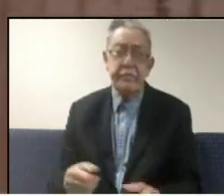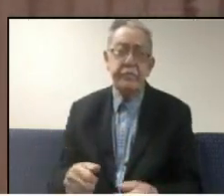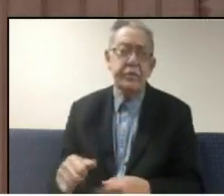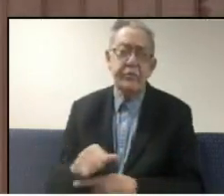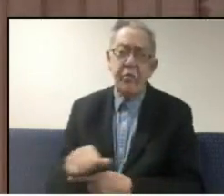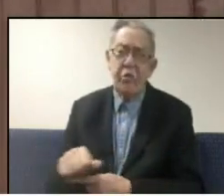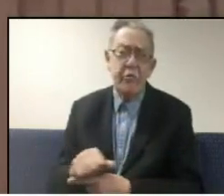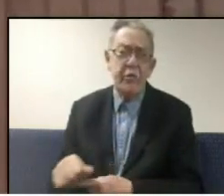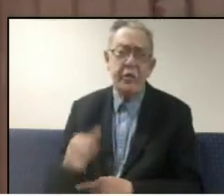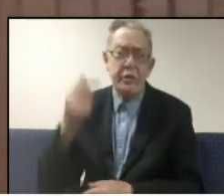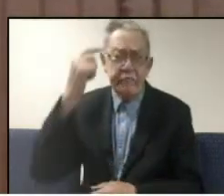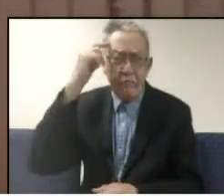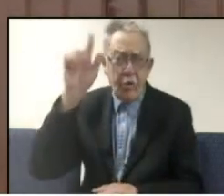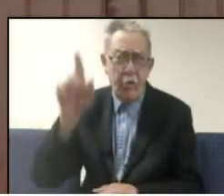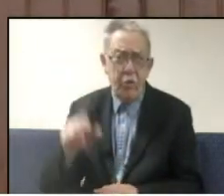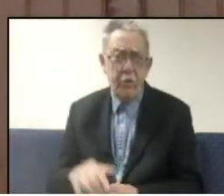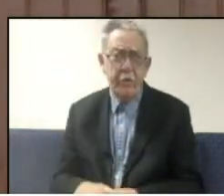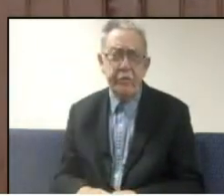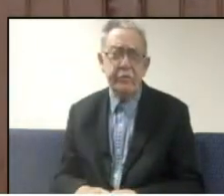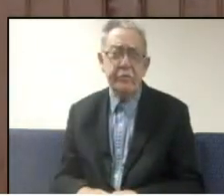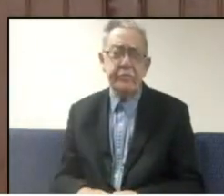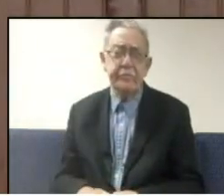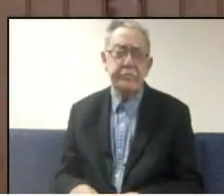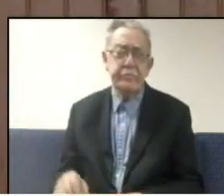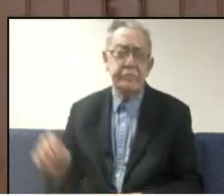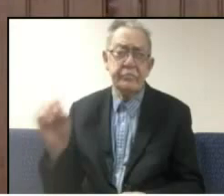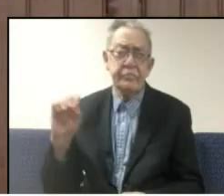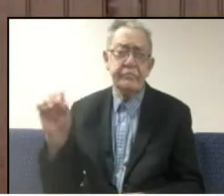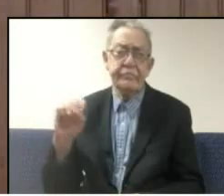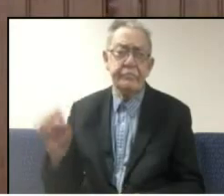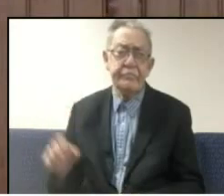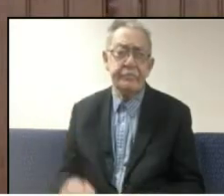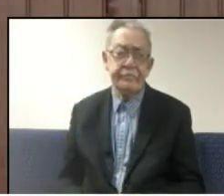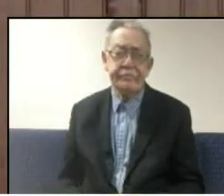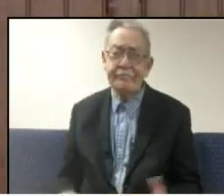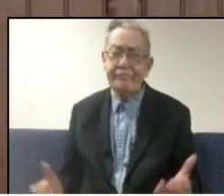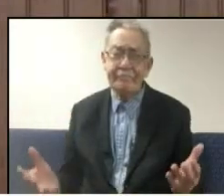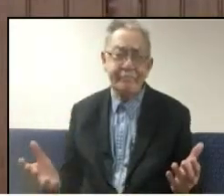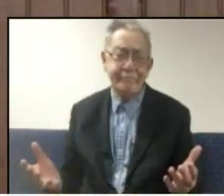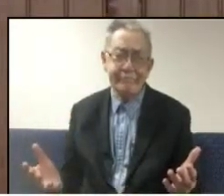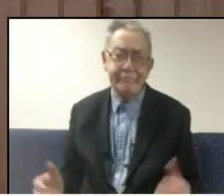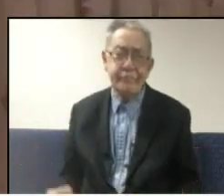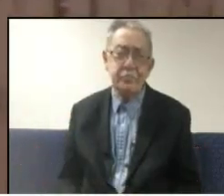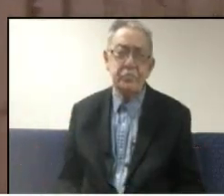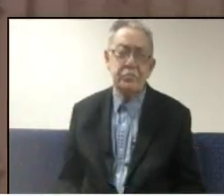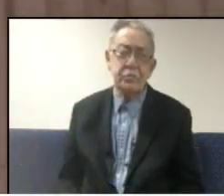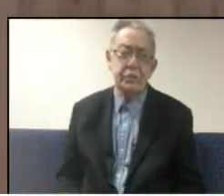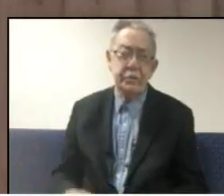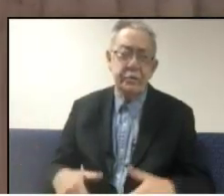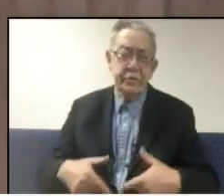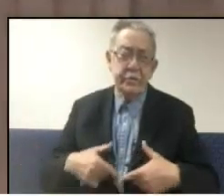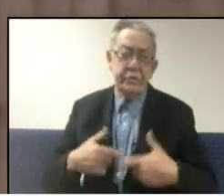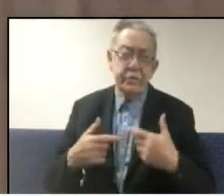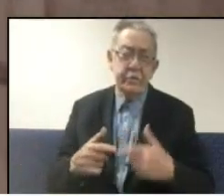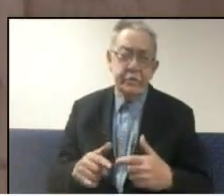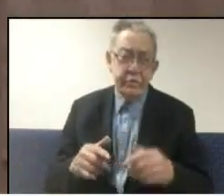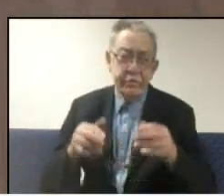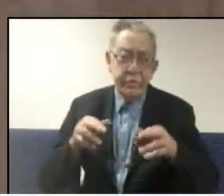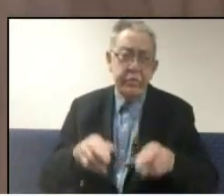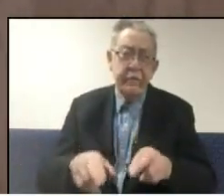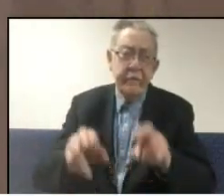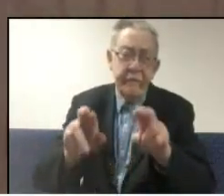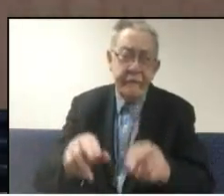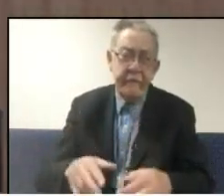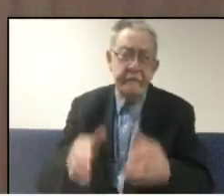for, no expectation of at all. And boy, it happens. Our lives are going down a road. We've got it all